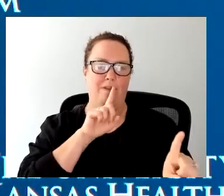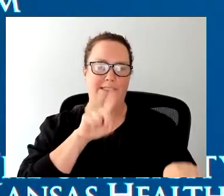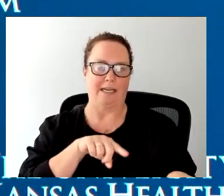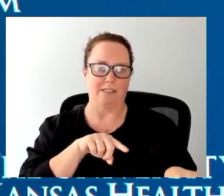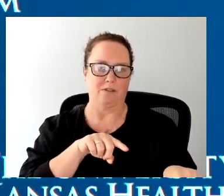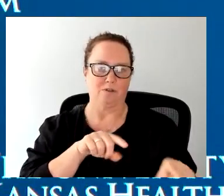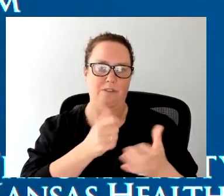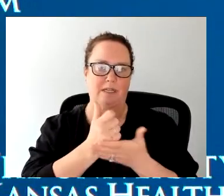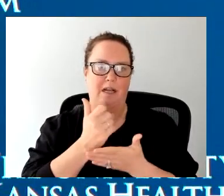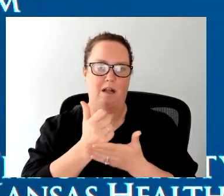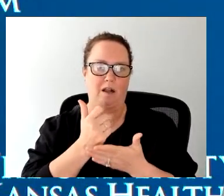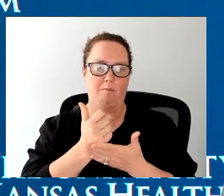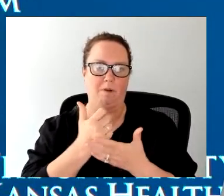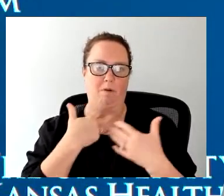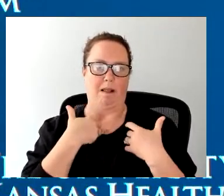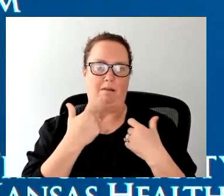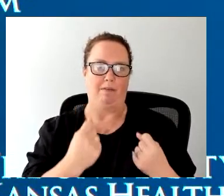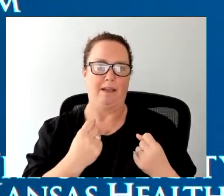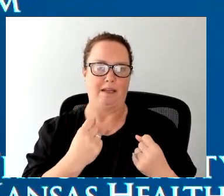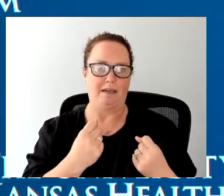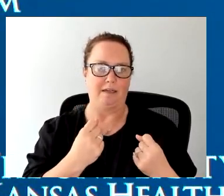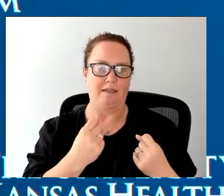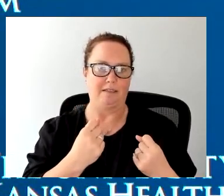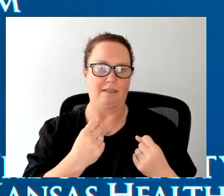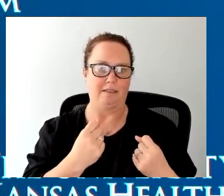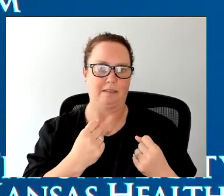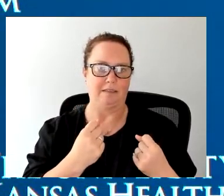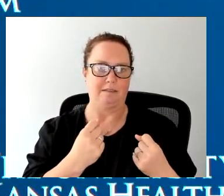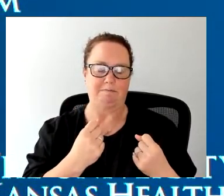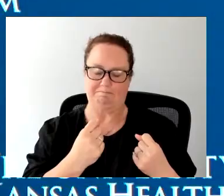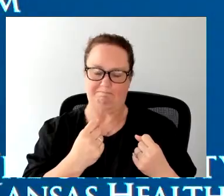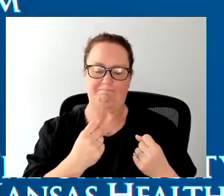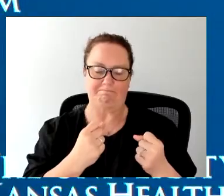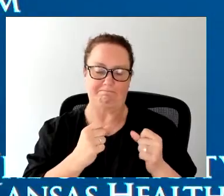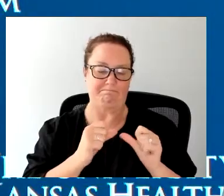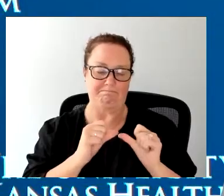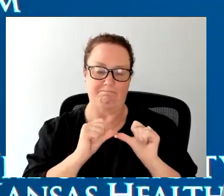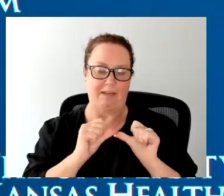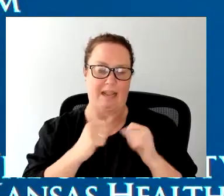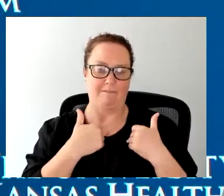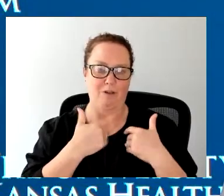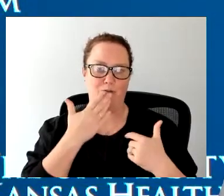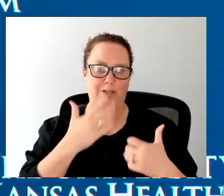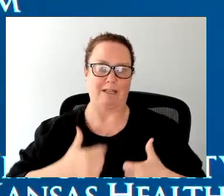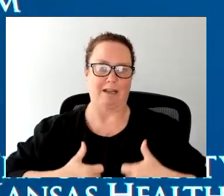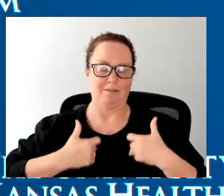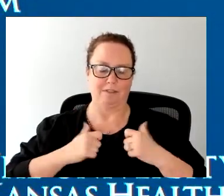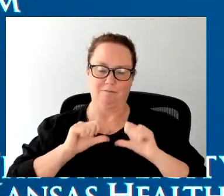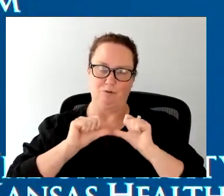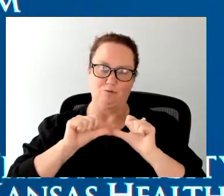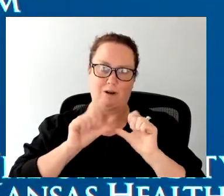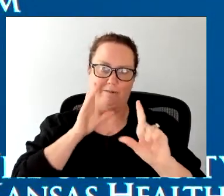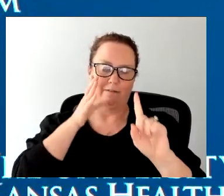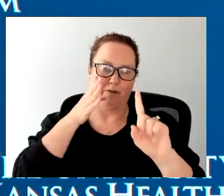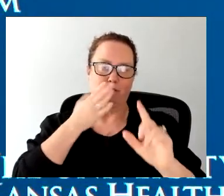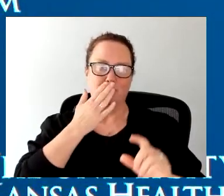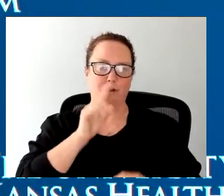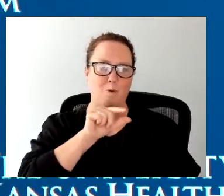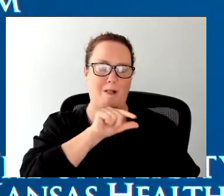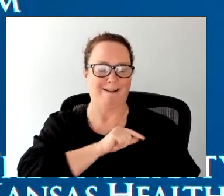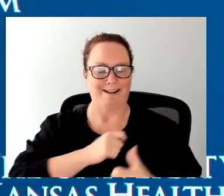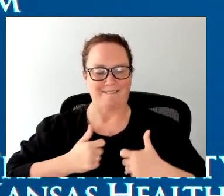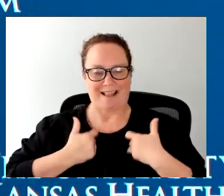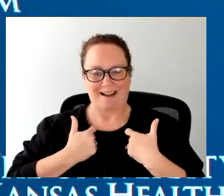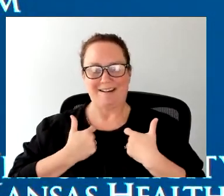help keep us all healthy and keep us having good lives and striving for that good quality of life. So we know